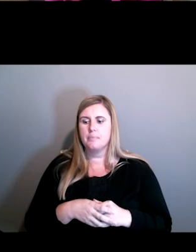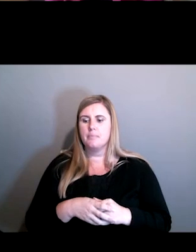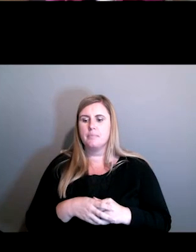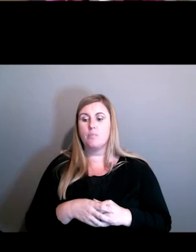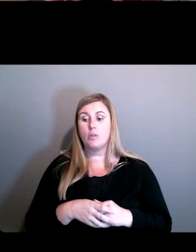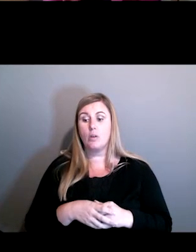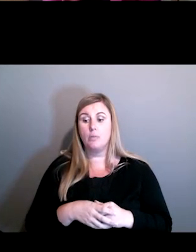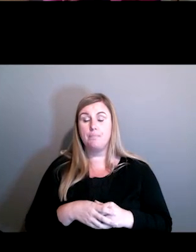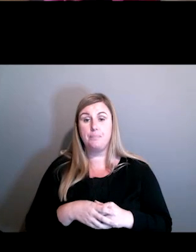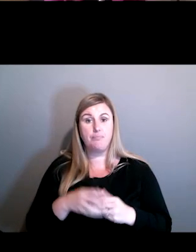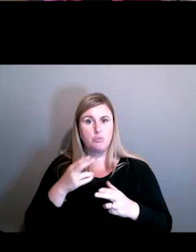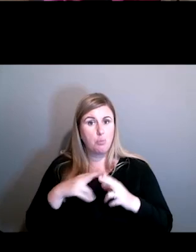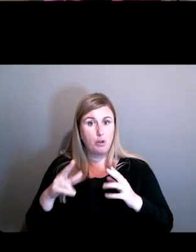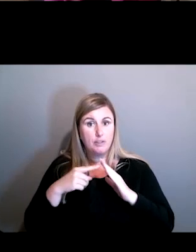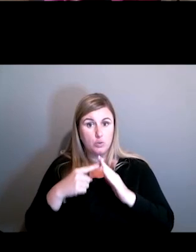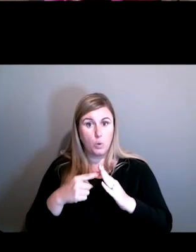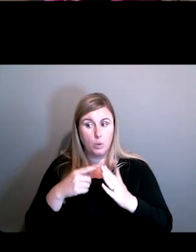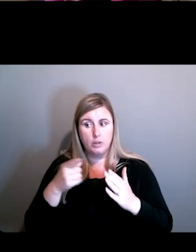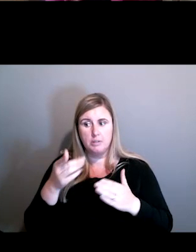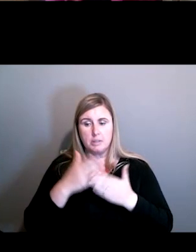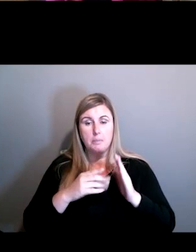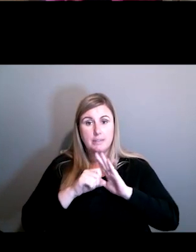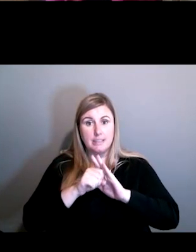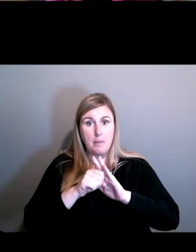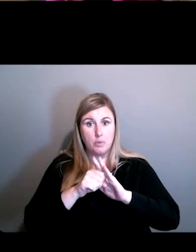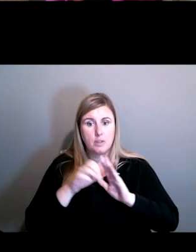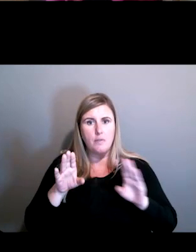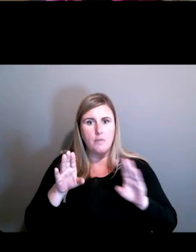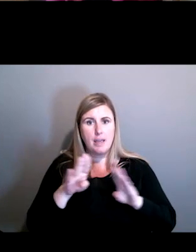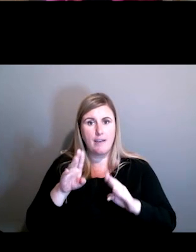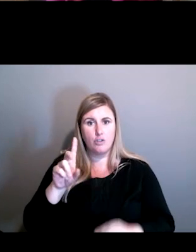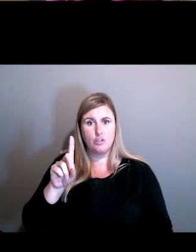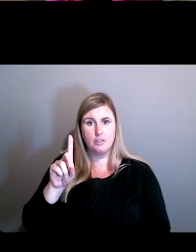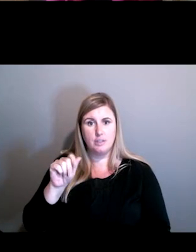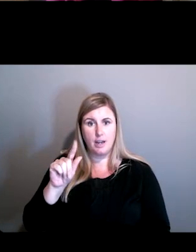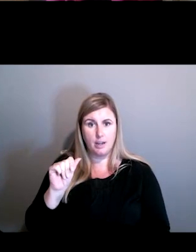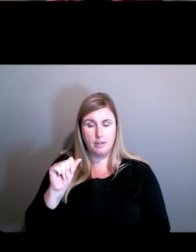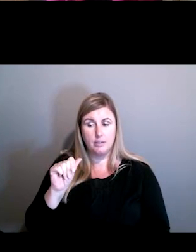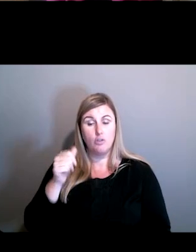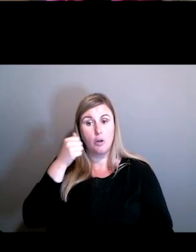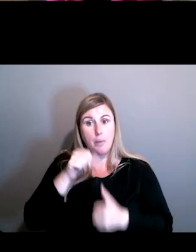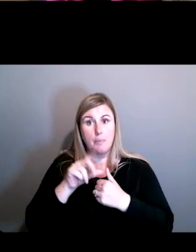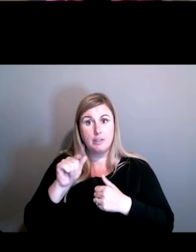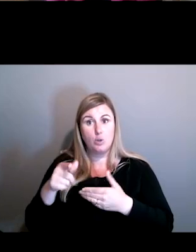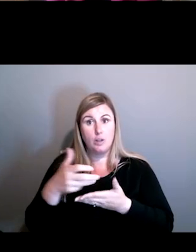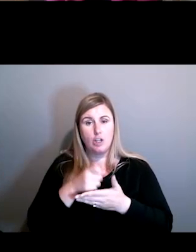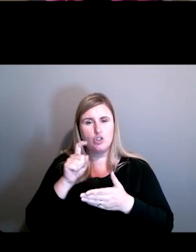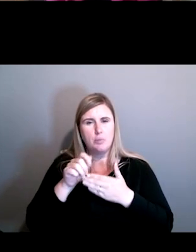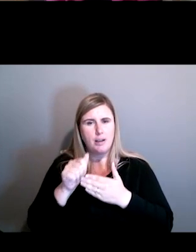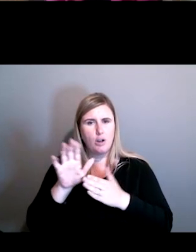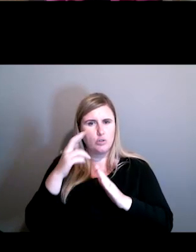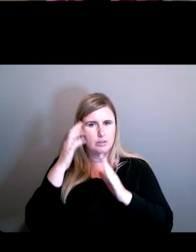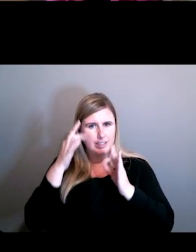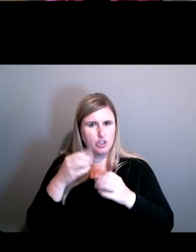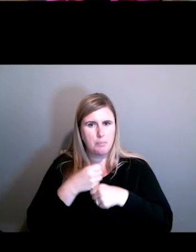So I just wanted to briefly show you, here are some samples of behavior data. So remember, the data you are collecting should be guiding your decision making.